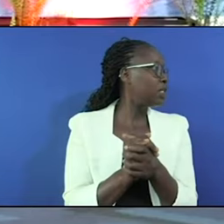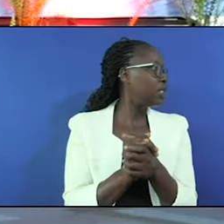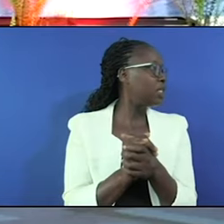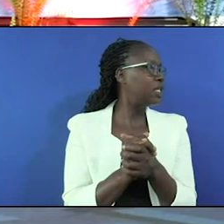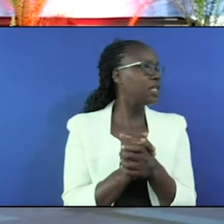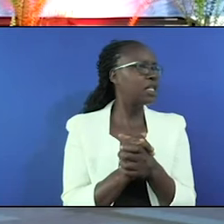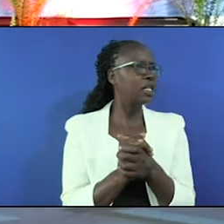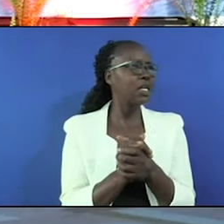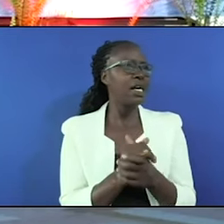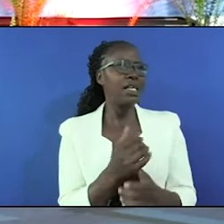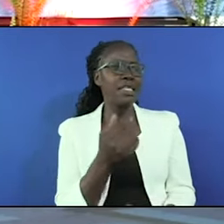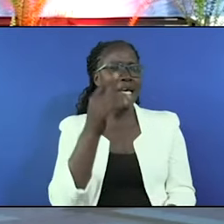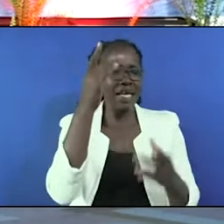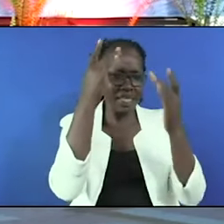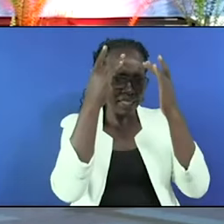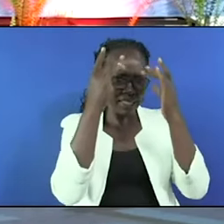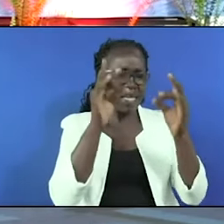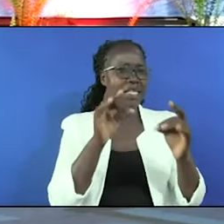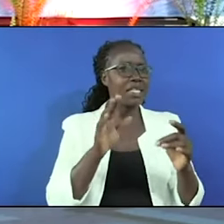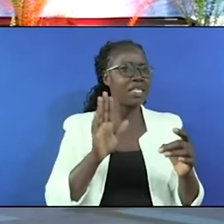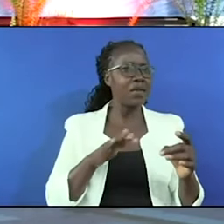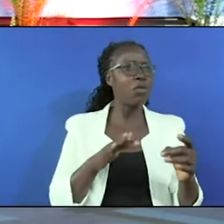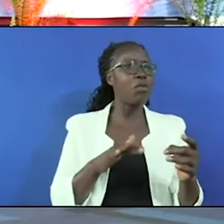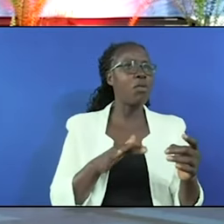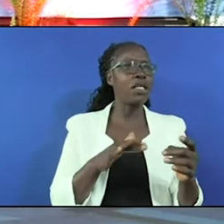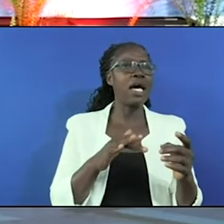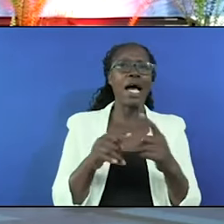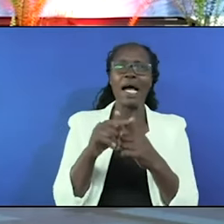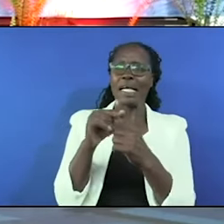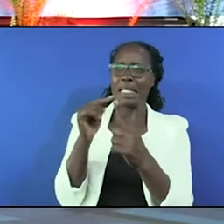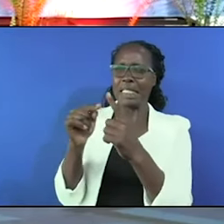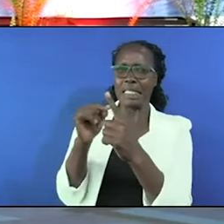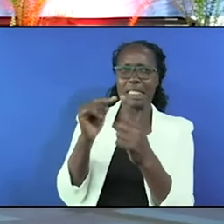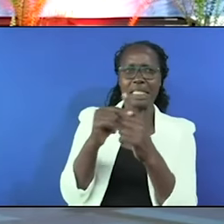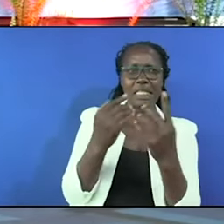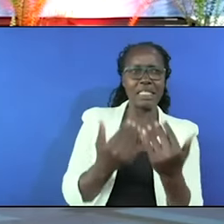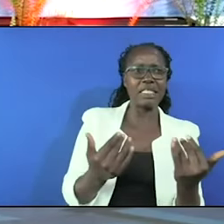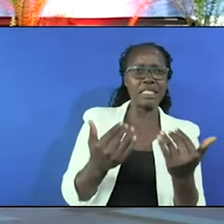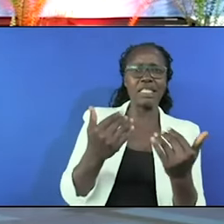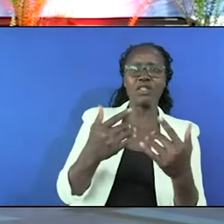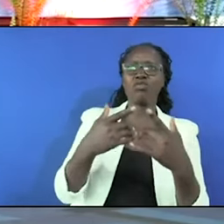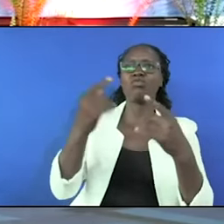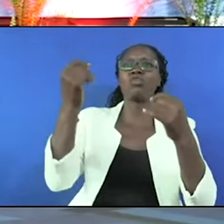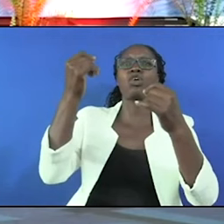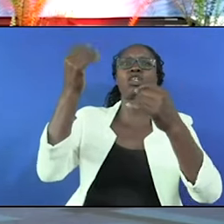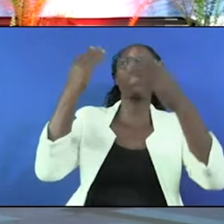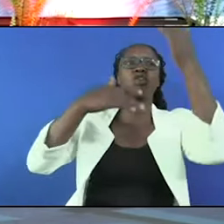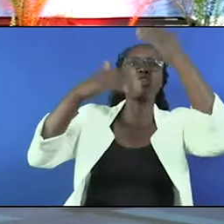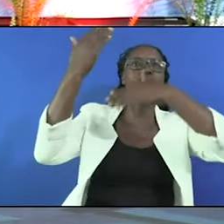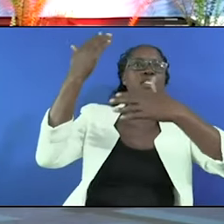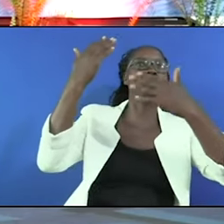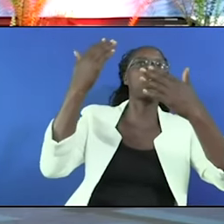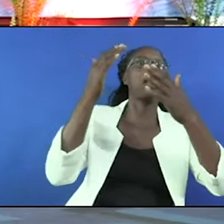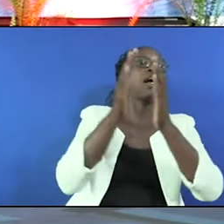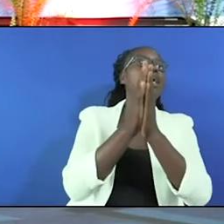They decided that there's some women are the ones who are killing our children, who will go to university